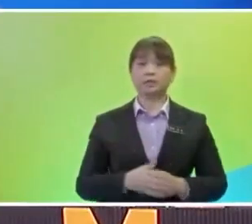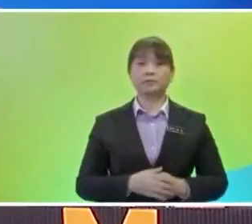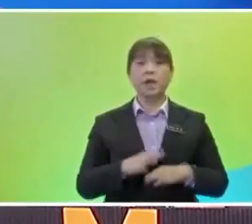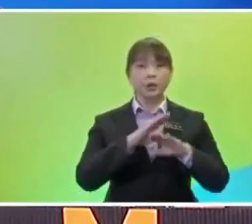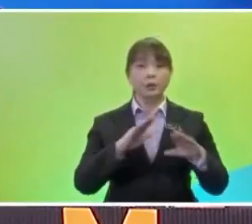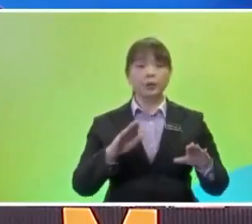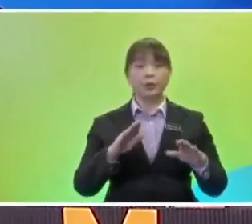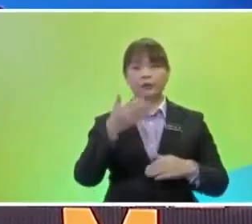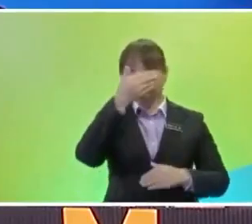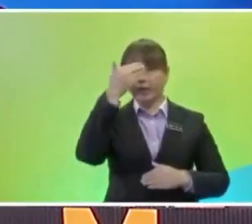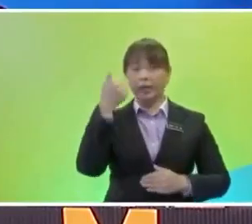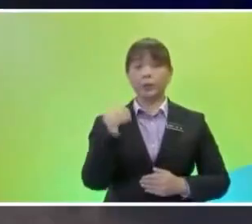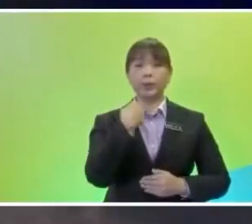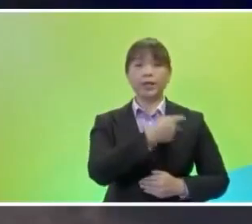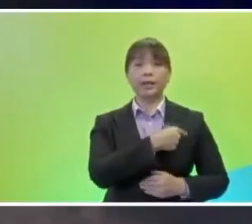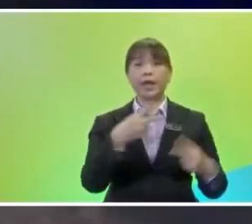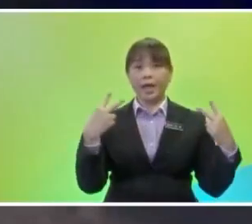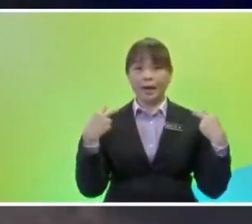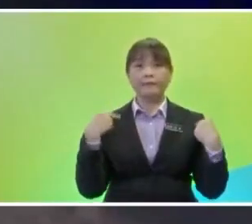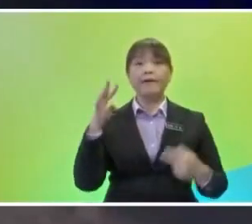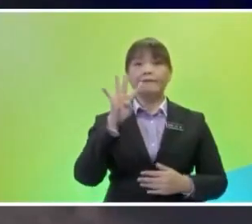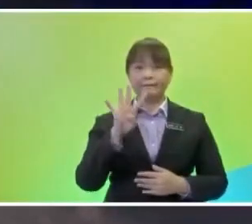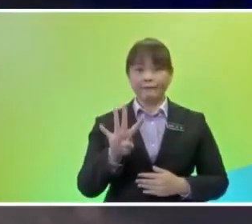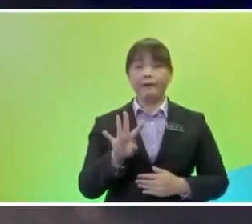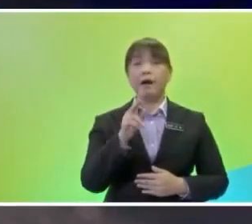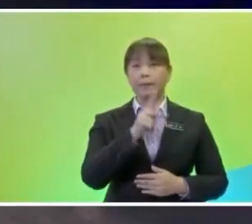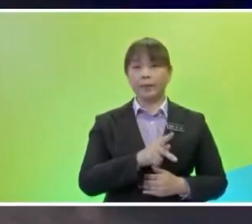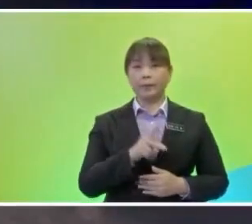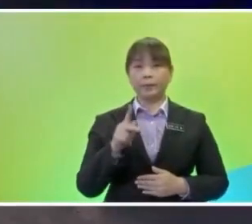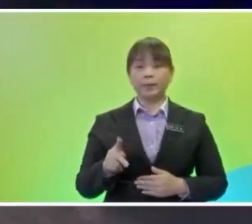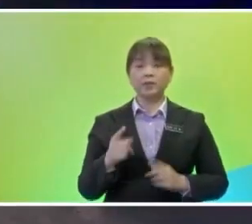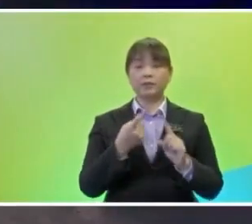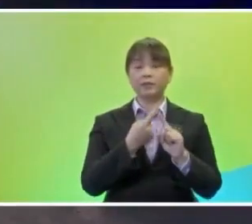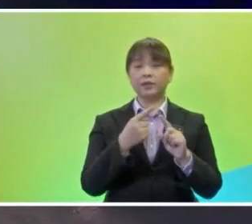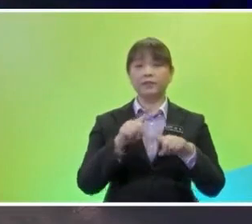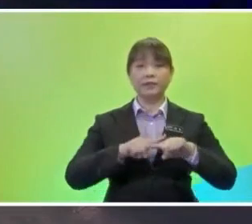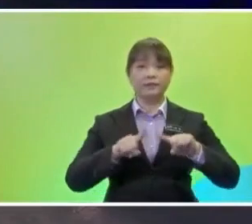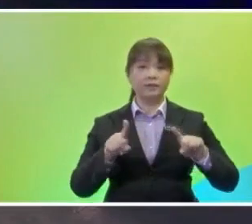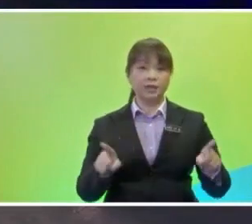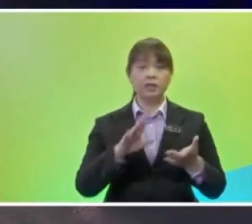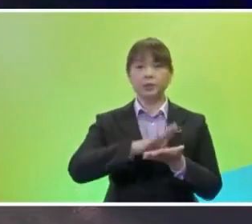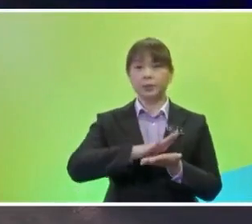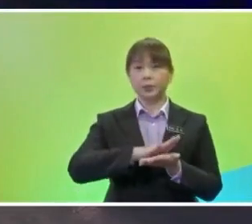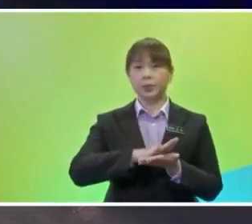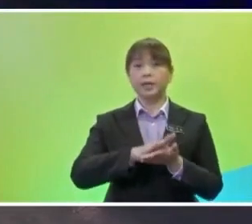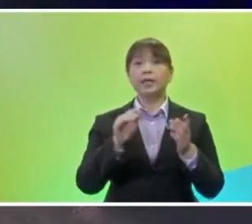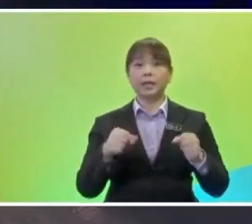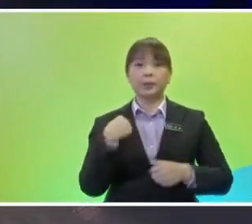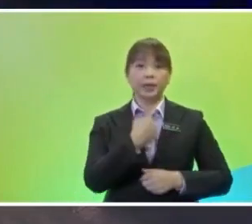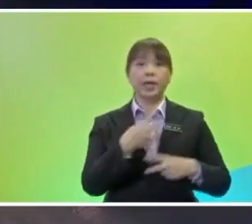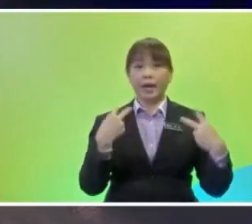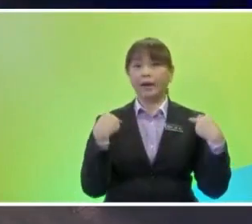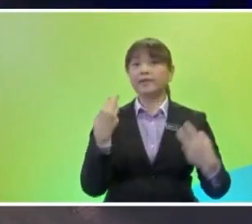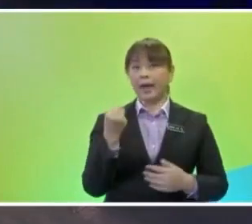have our pupils together, yes, right? Yes, we have 4 pupils. 4 pupils from 4 different schools. Mm-hmm. Can we have them on the screen here, please? And